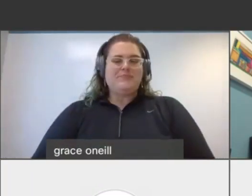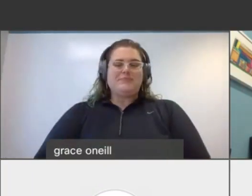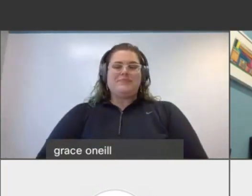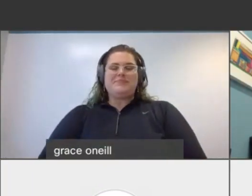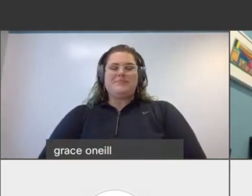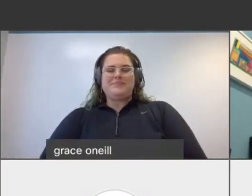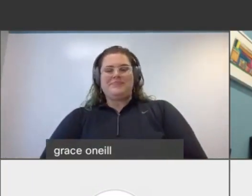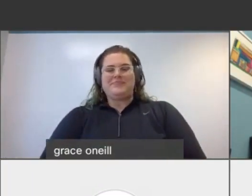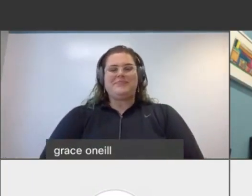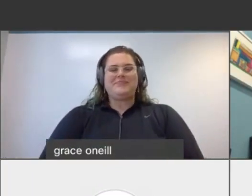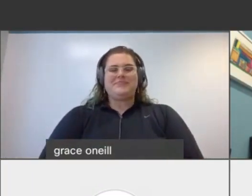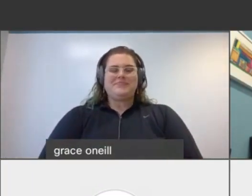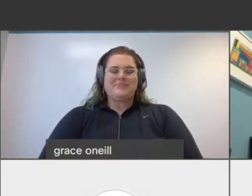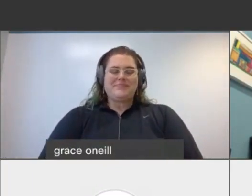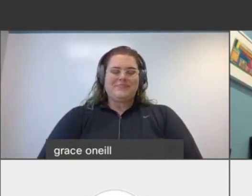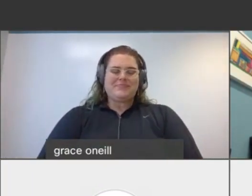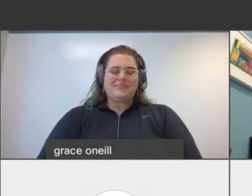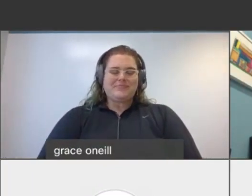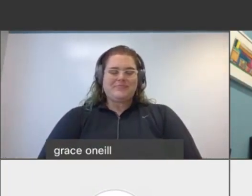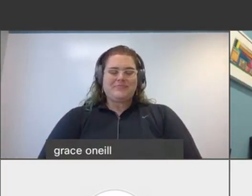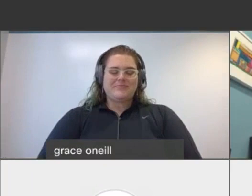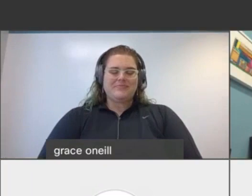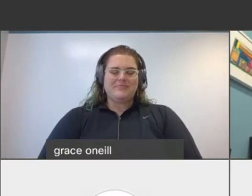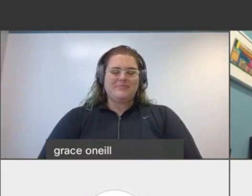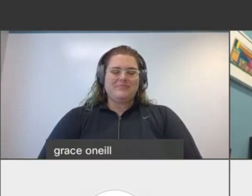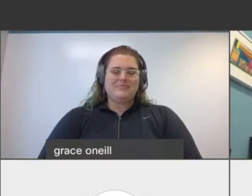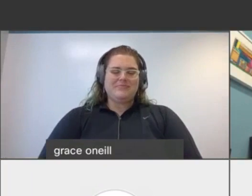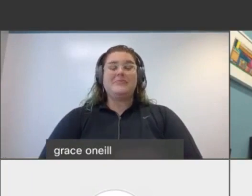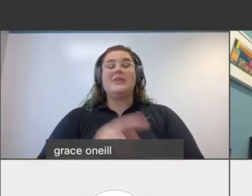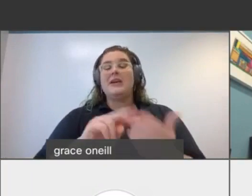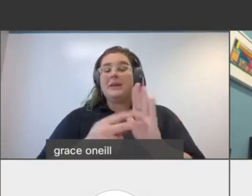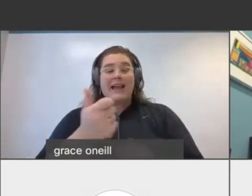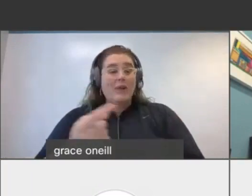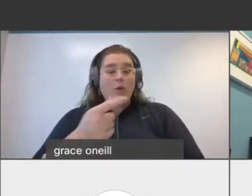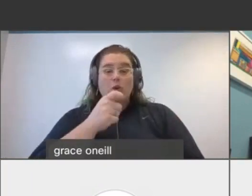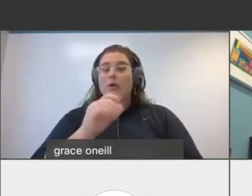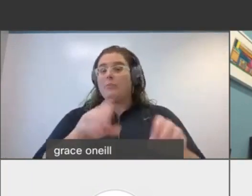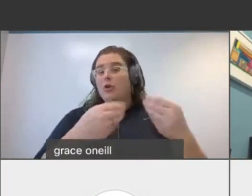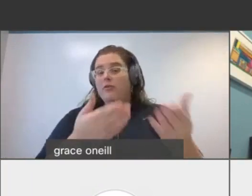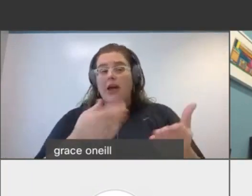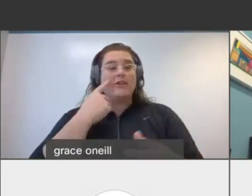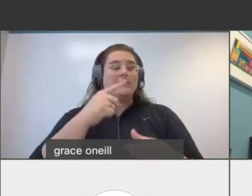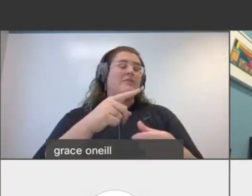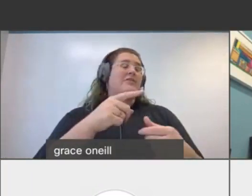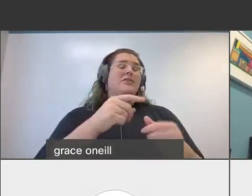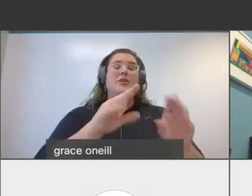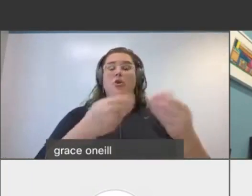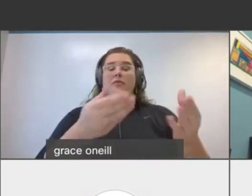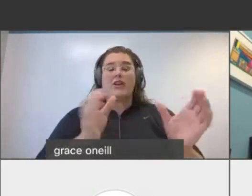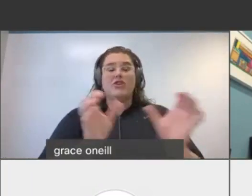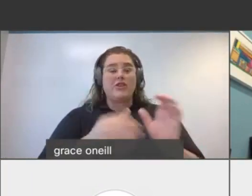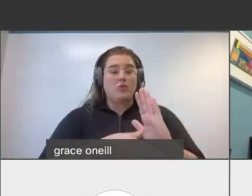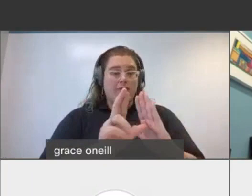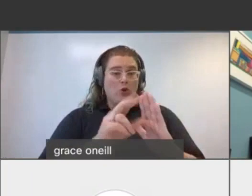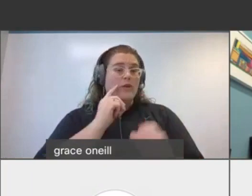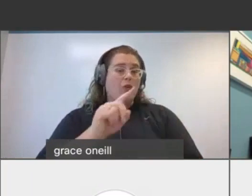And so people who were scheduled for a provider certification review with Liberty this month will still